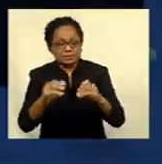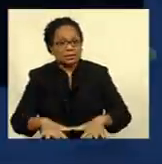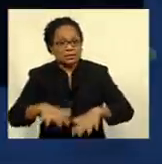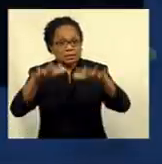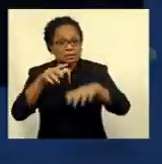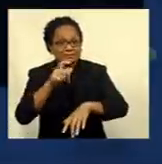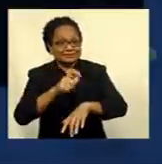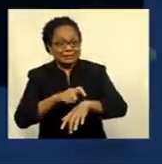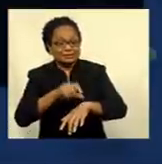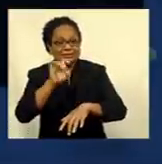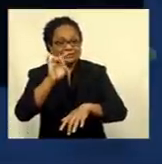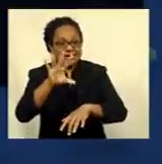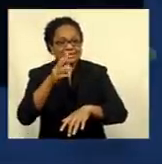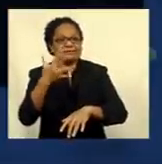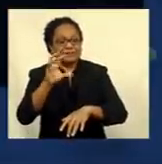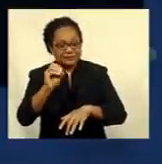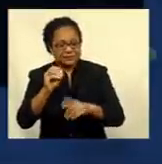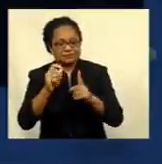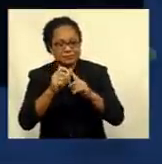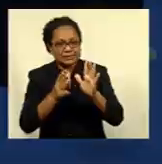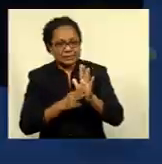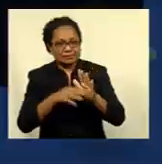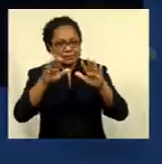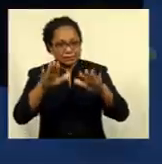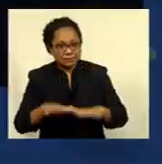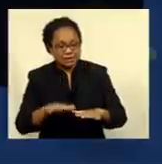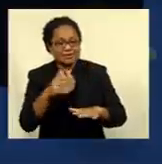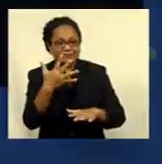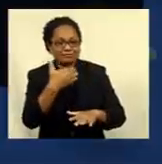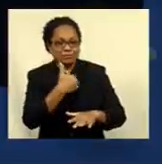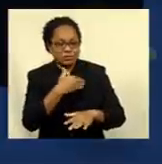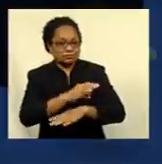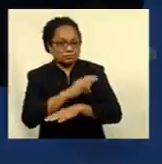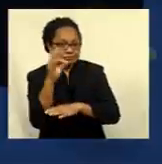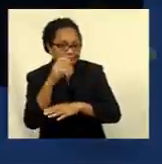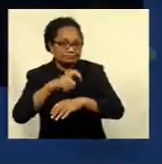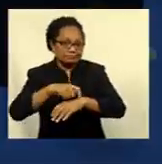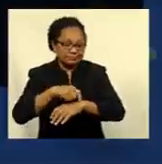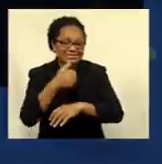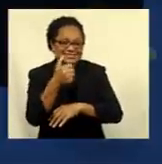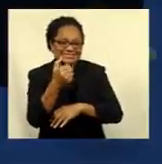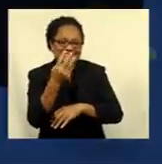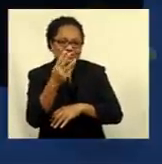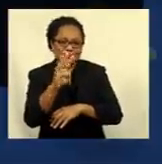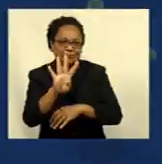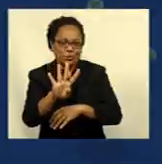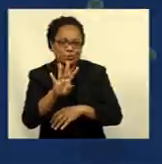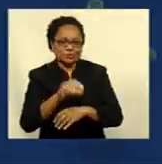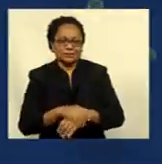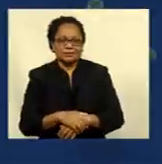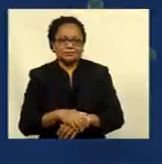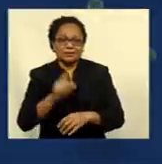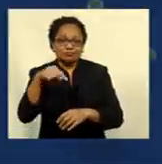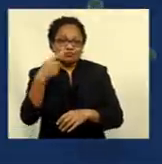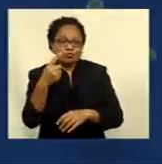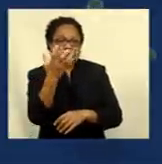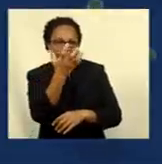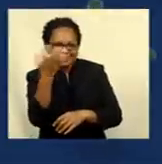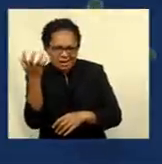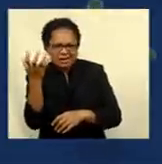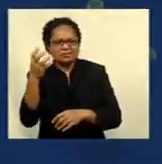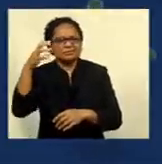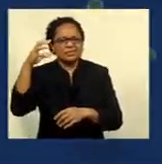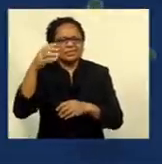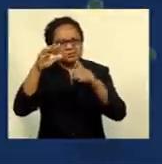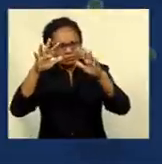10:50 p.m. with low tide at 5 tomorrow morning. Sunrise is at 6:34. For tomorrow, cloudy periods with some